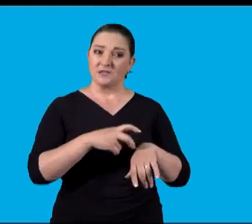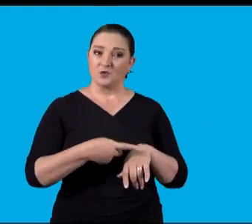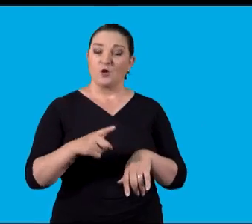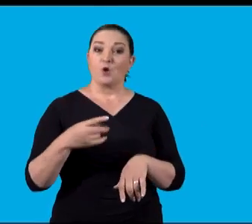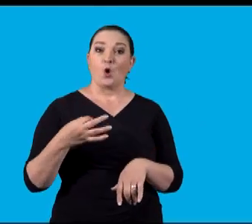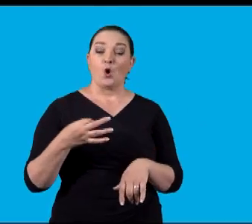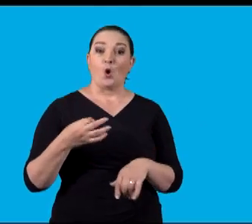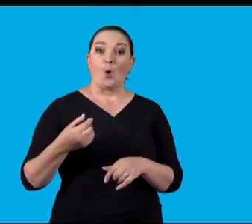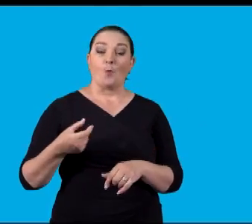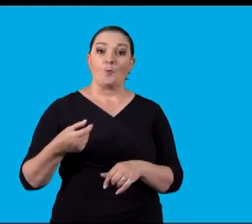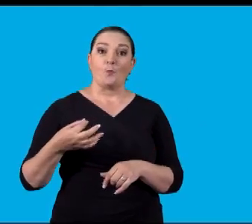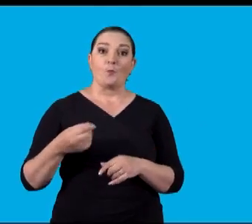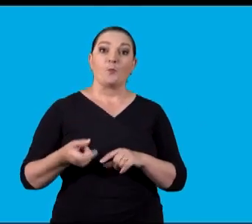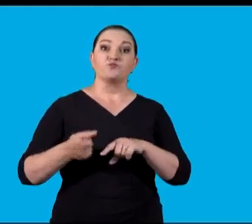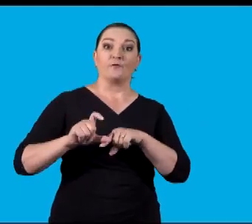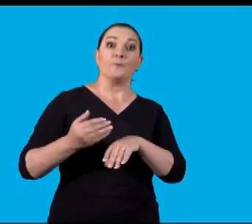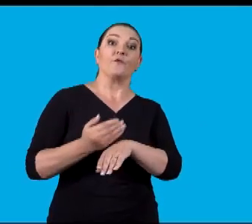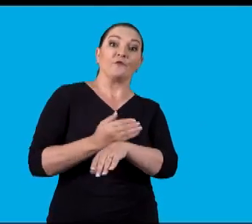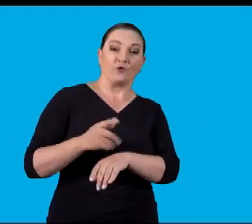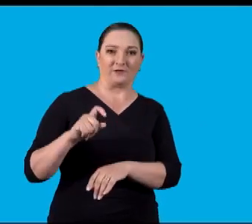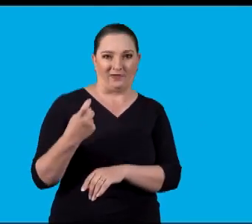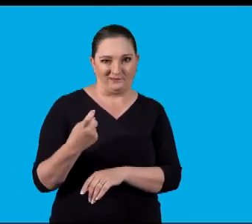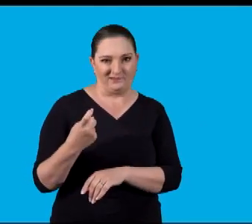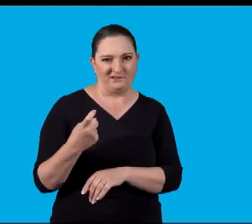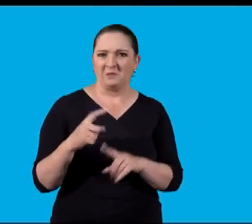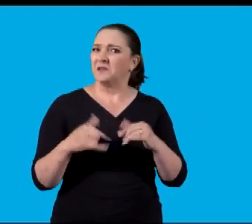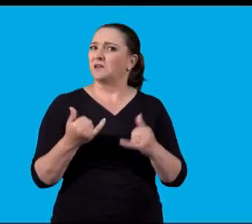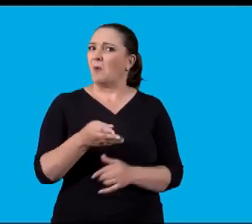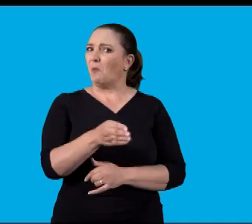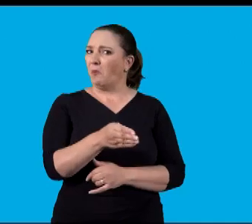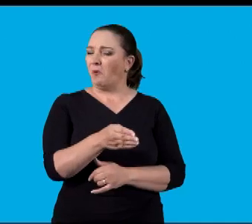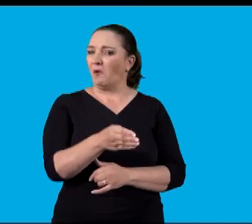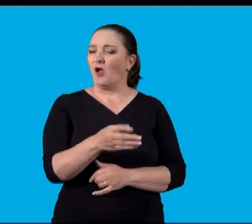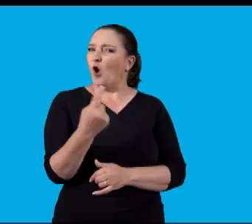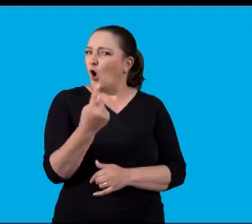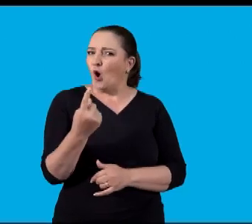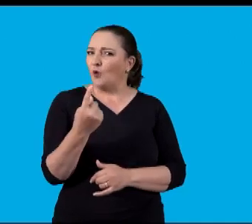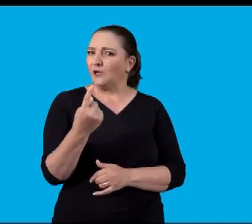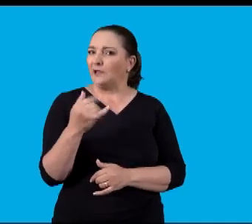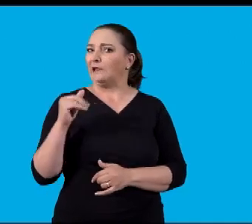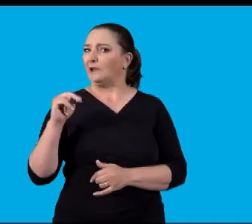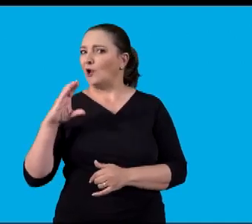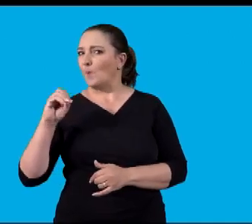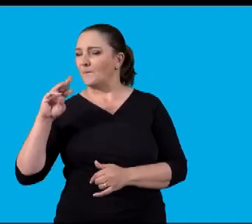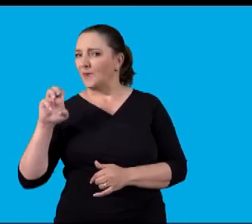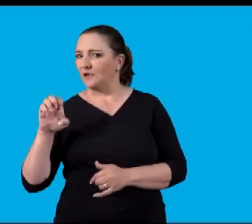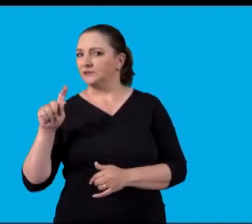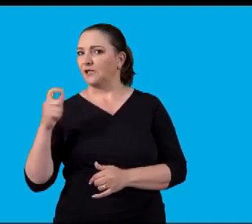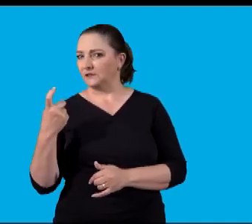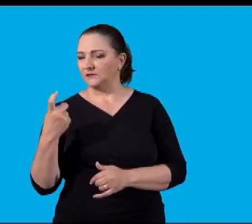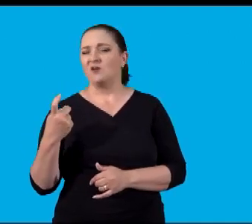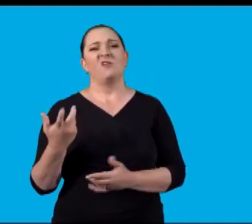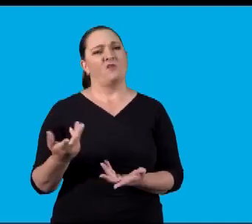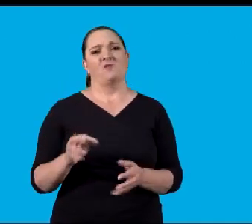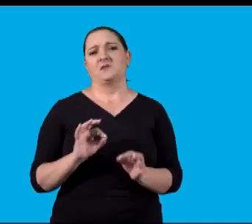the profit before tax. But here we are not given profit before tax, we're only given the income tax. It is very